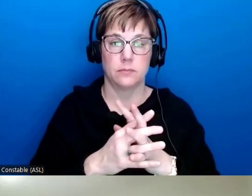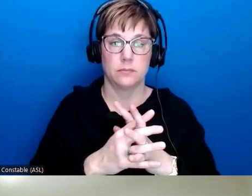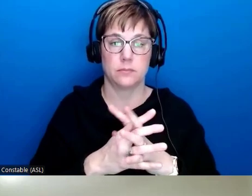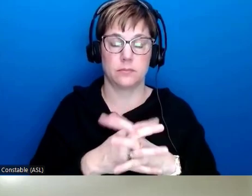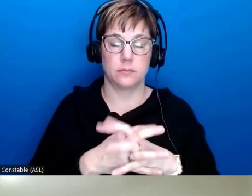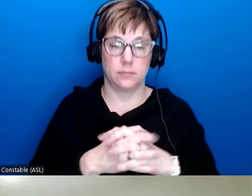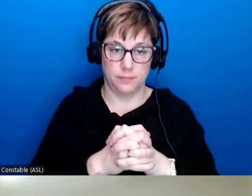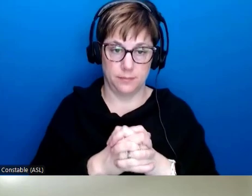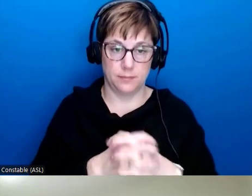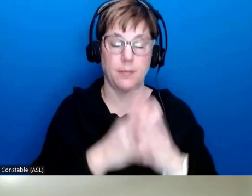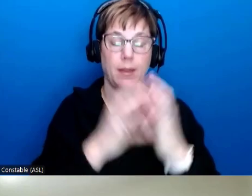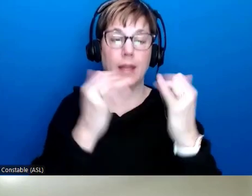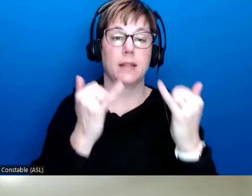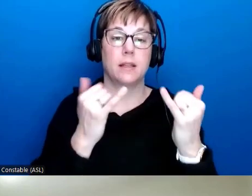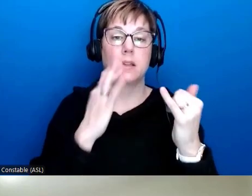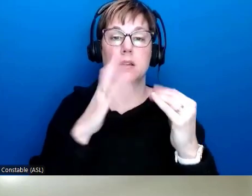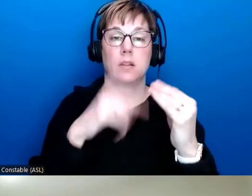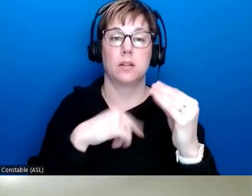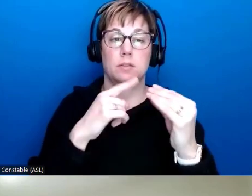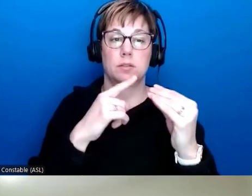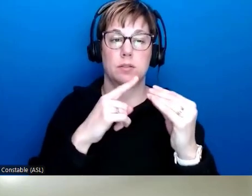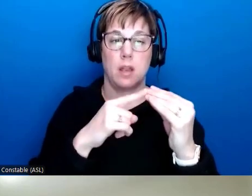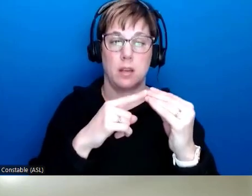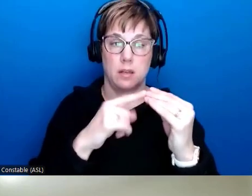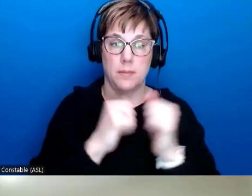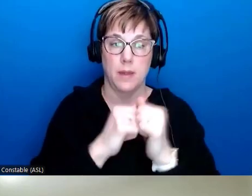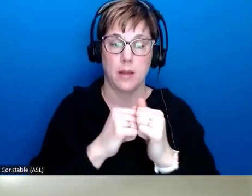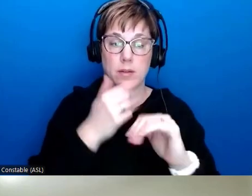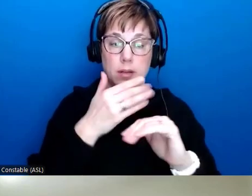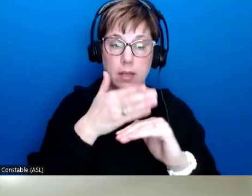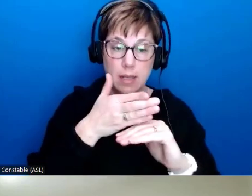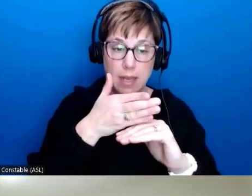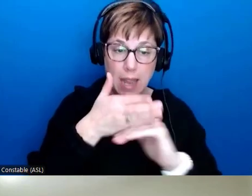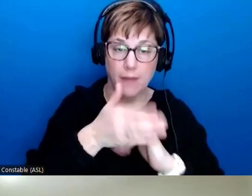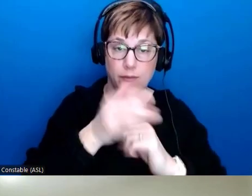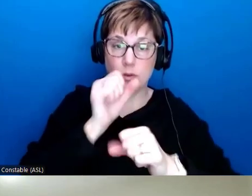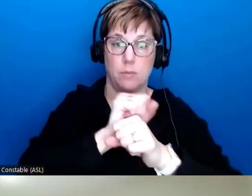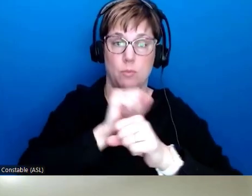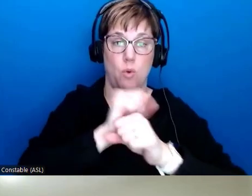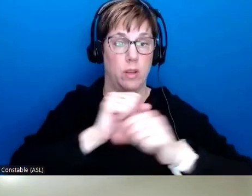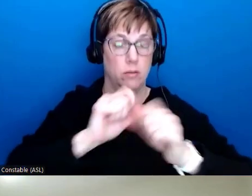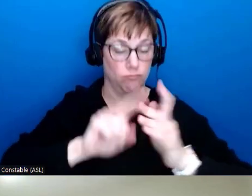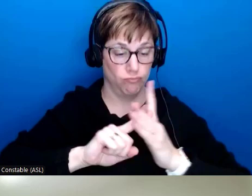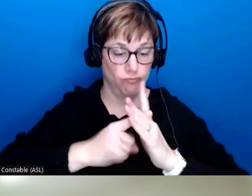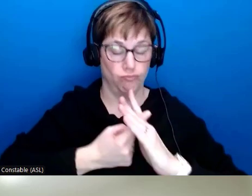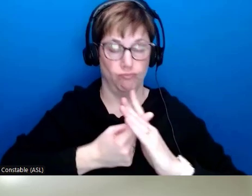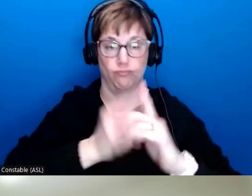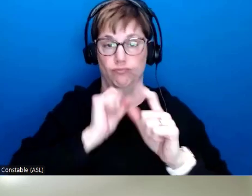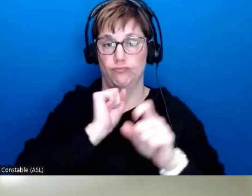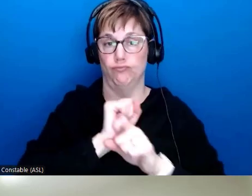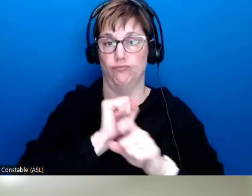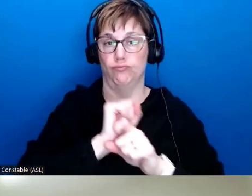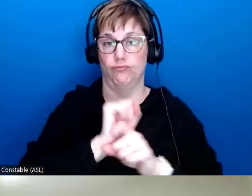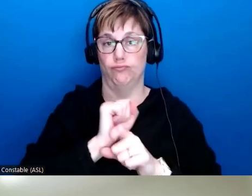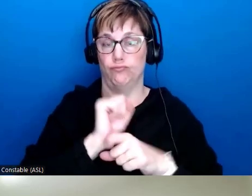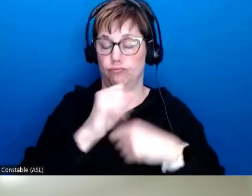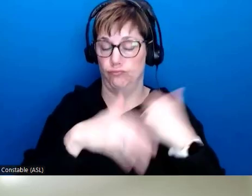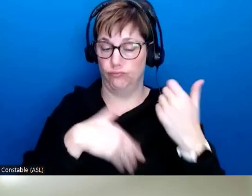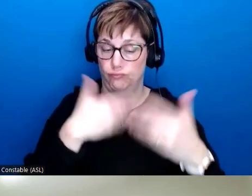Then we want to talk a little bit about the steps in the law after an employee starts employment. So anytime after